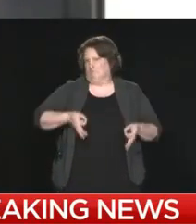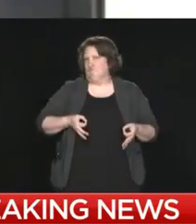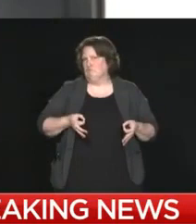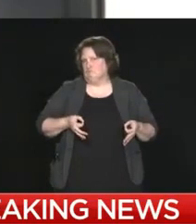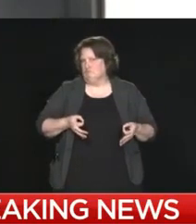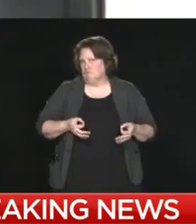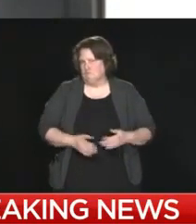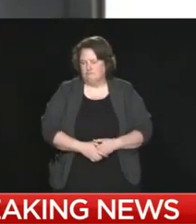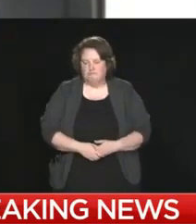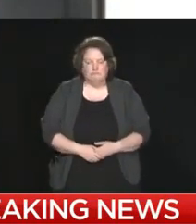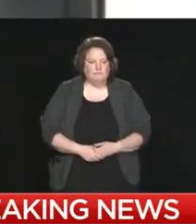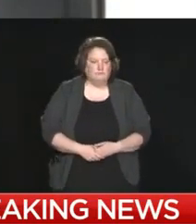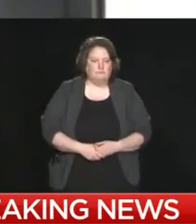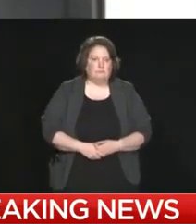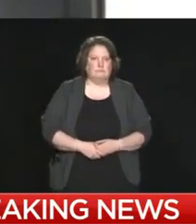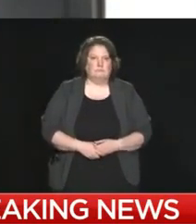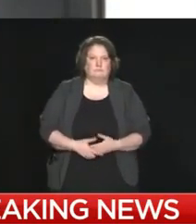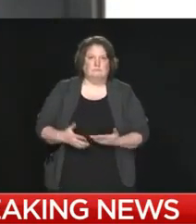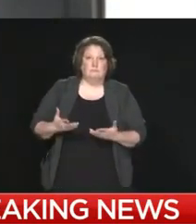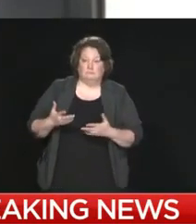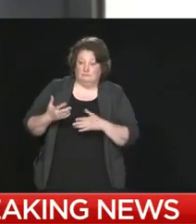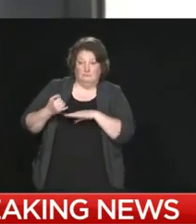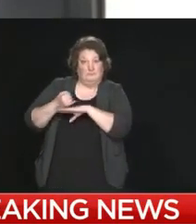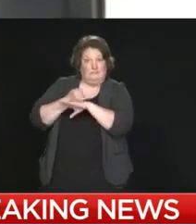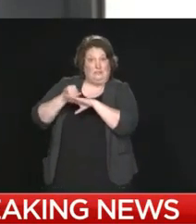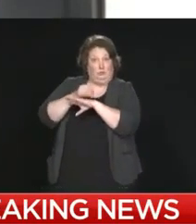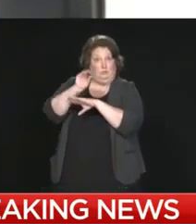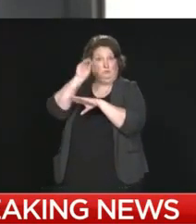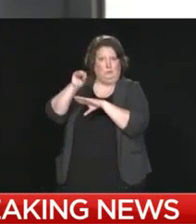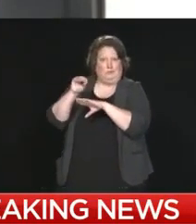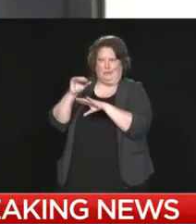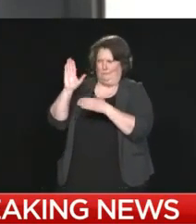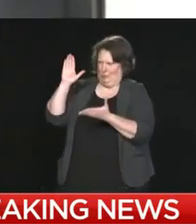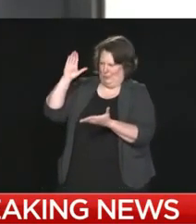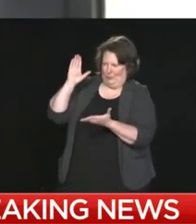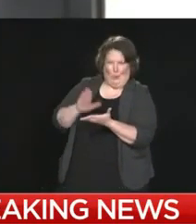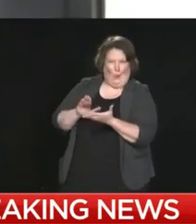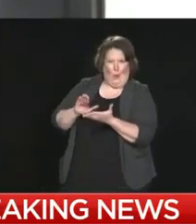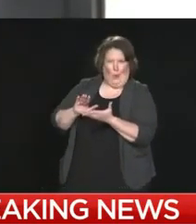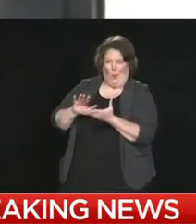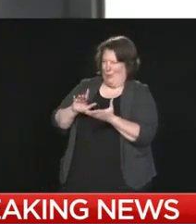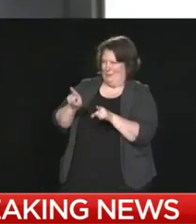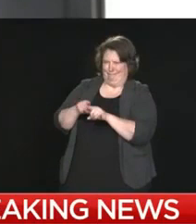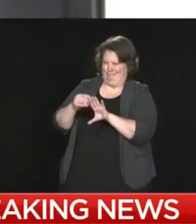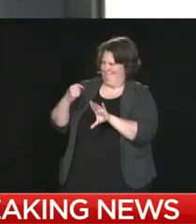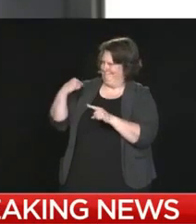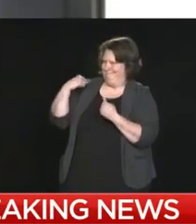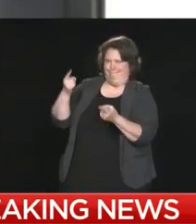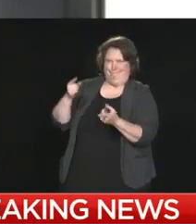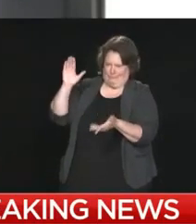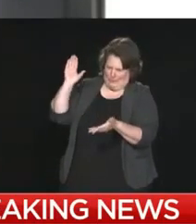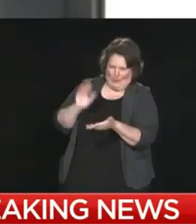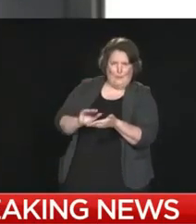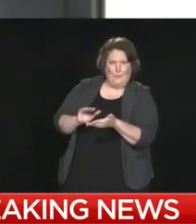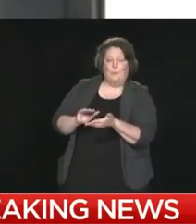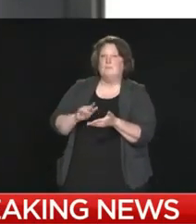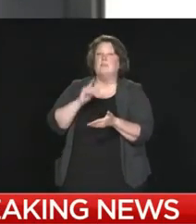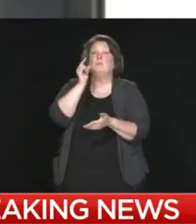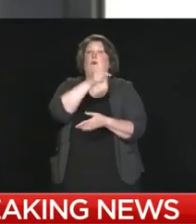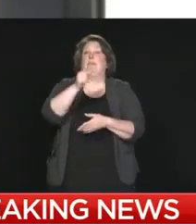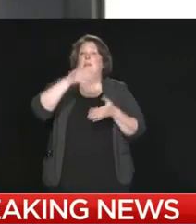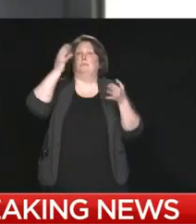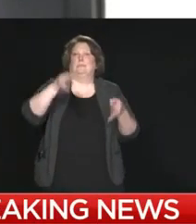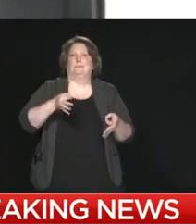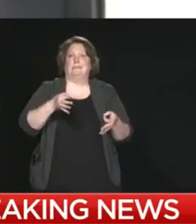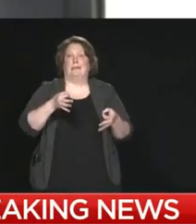With interest rates at a historically low level, the fact that the government chose to support Canadians in the way that we did